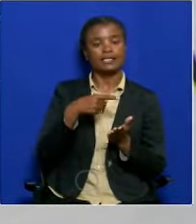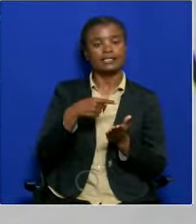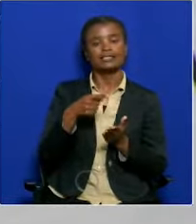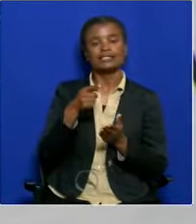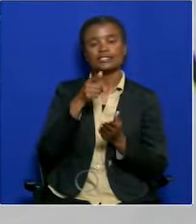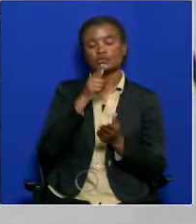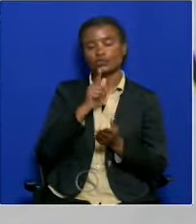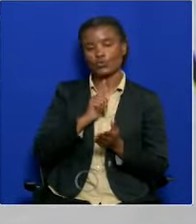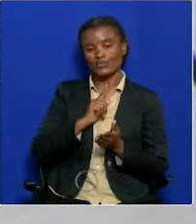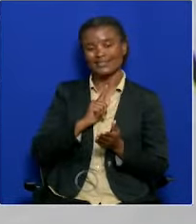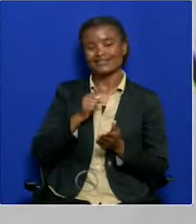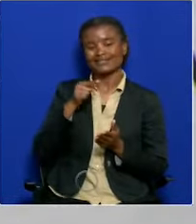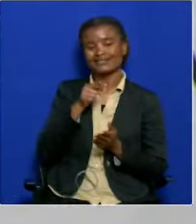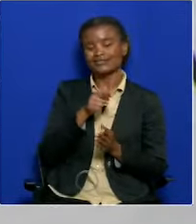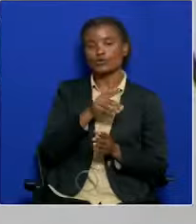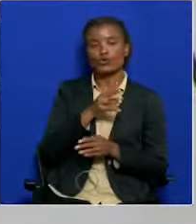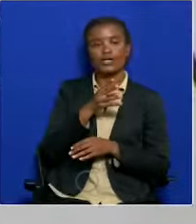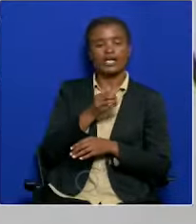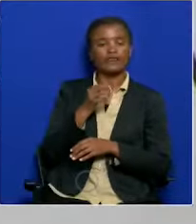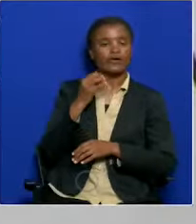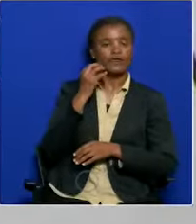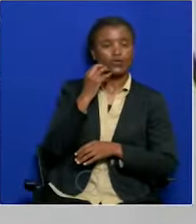phone. He said, "You must give me this phone."